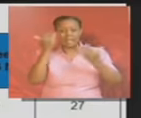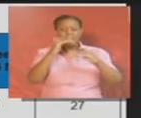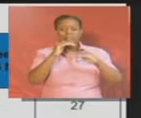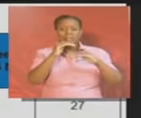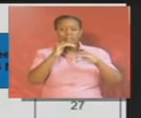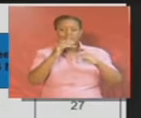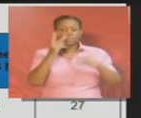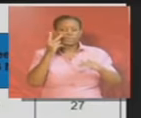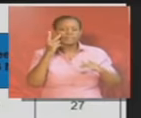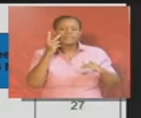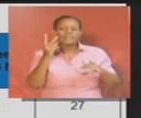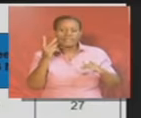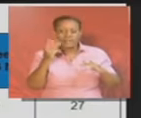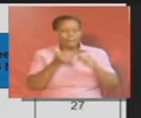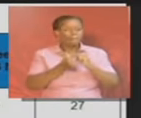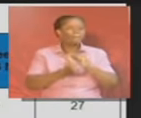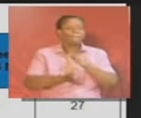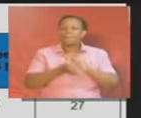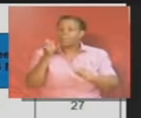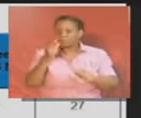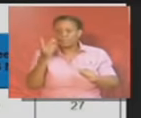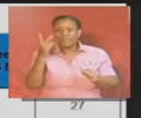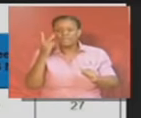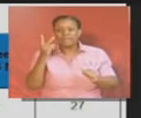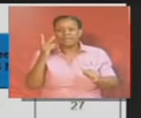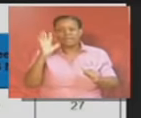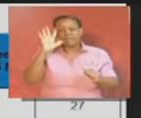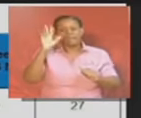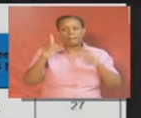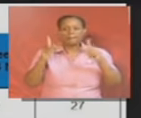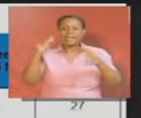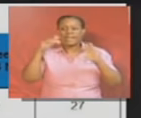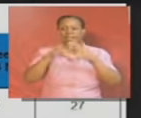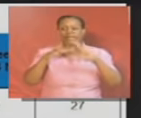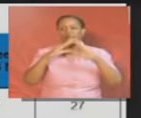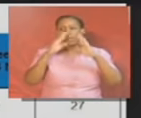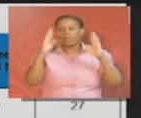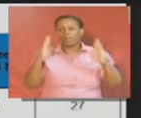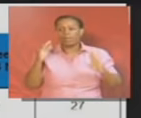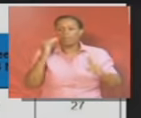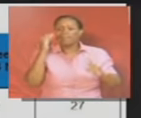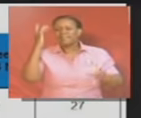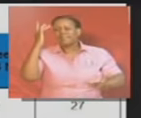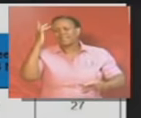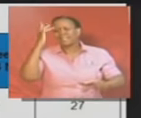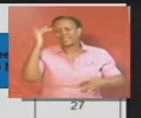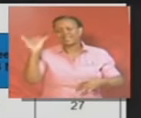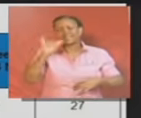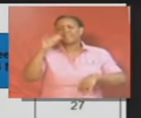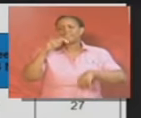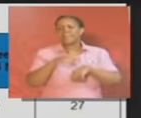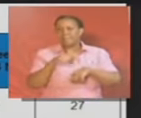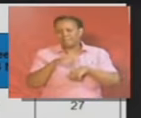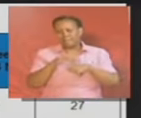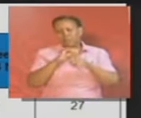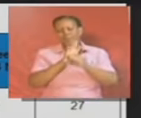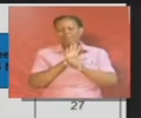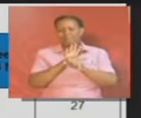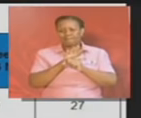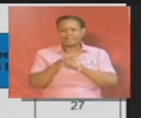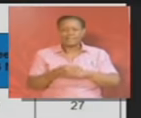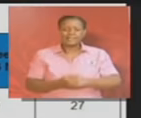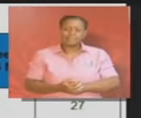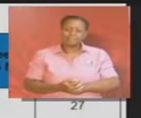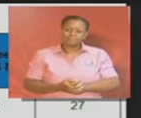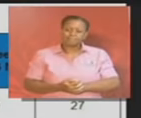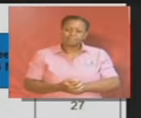weeks 12 and 13. Now, the number of cases within the clusters, which were linked to persons within the family or